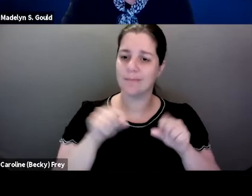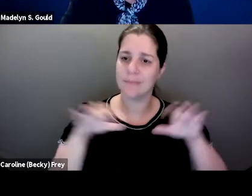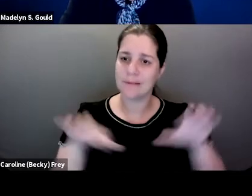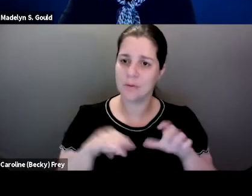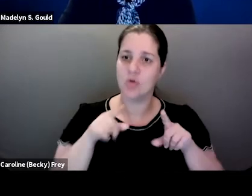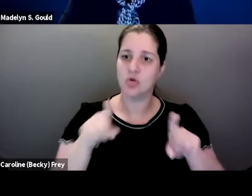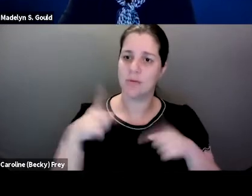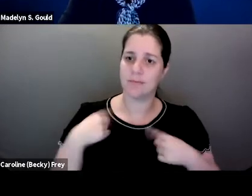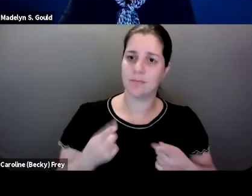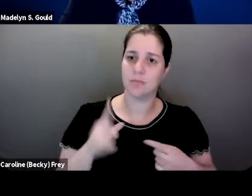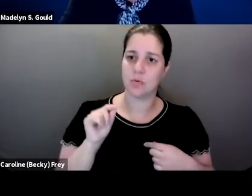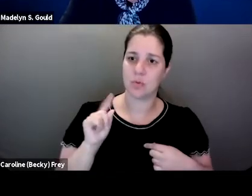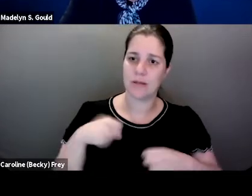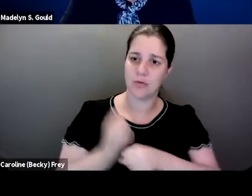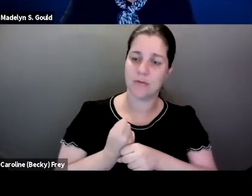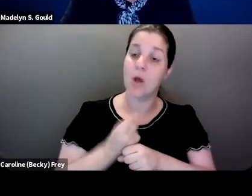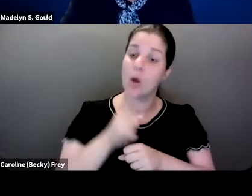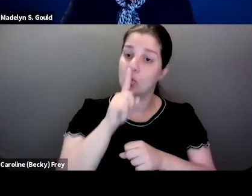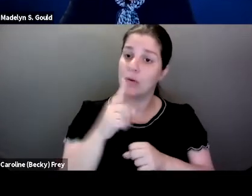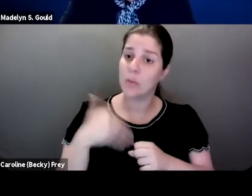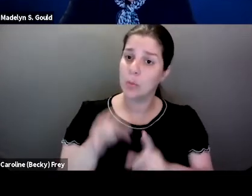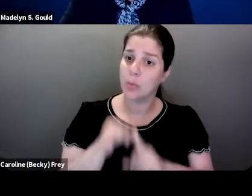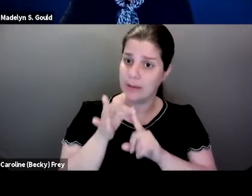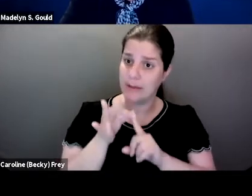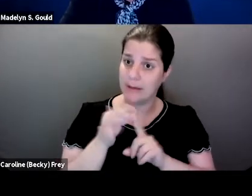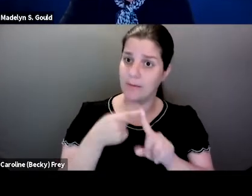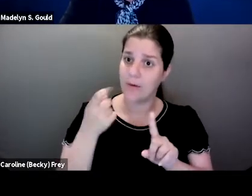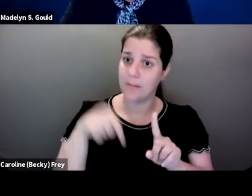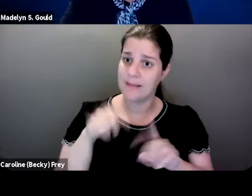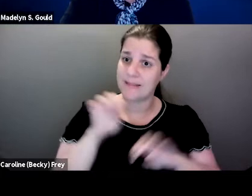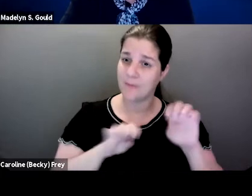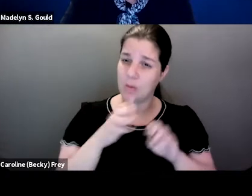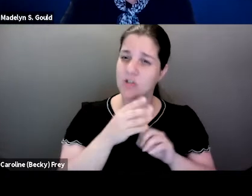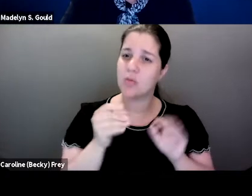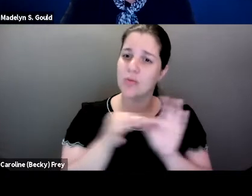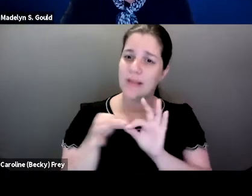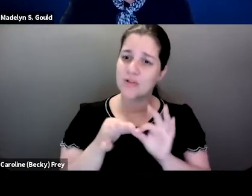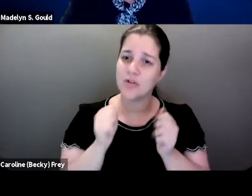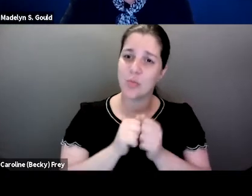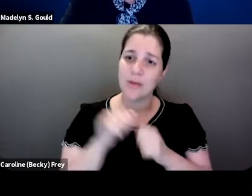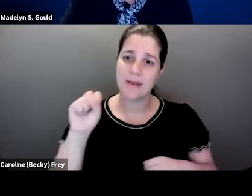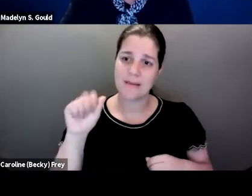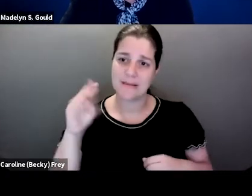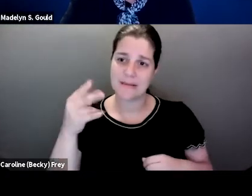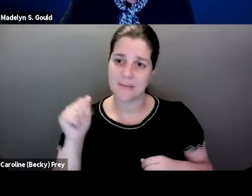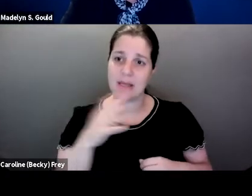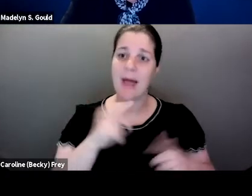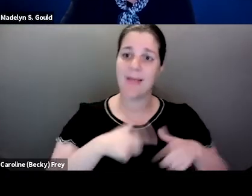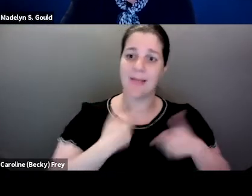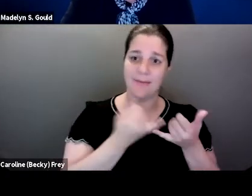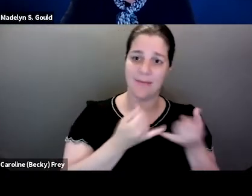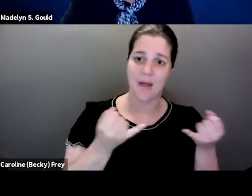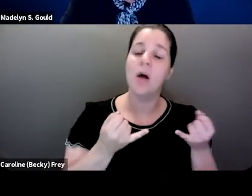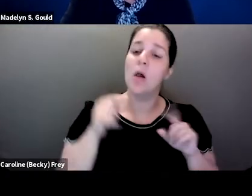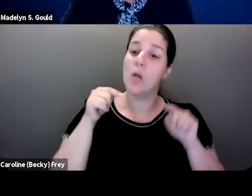years. And what's really unique to these evaluations and the relationship with SAMHSA and the Lifeline is that